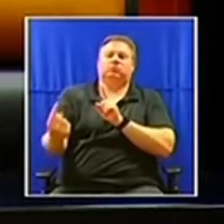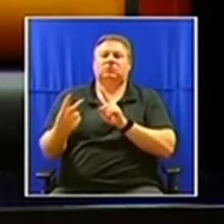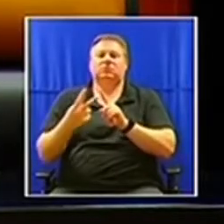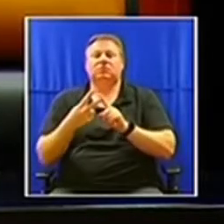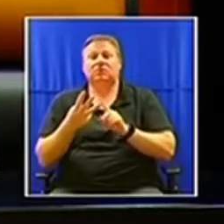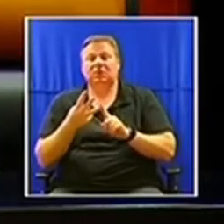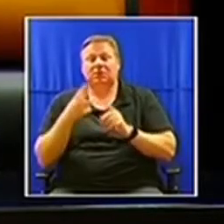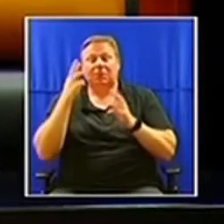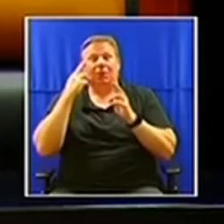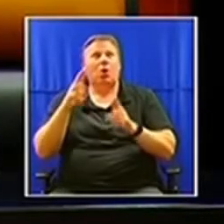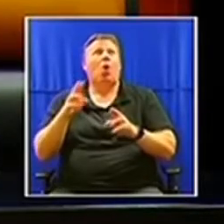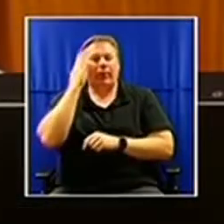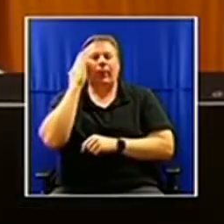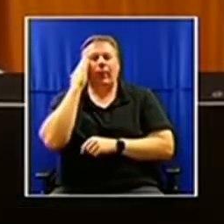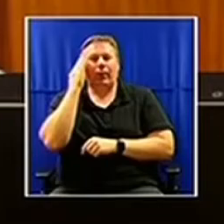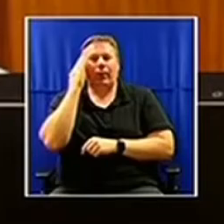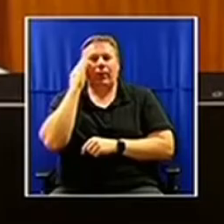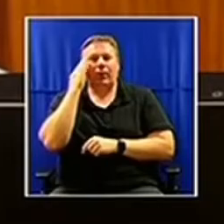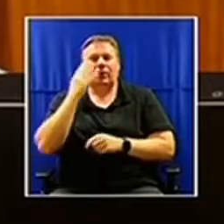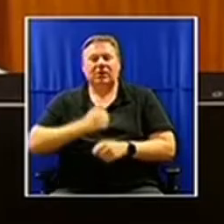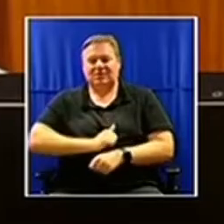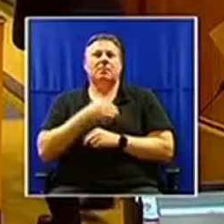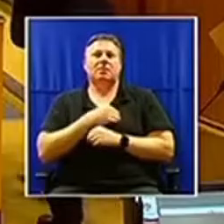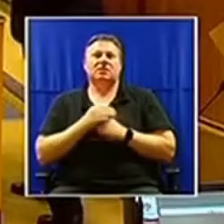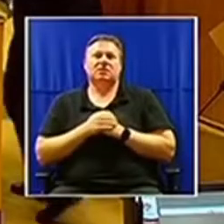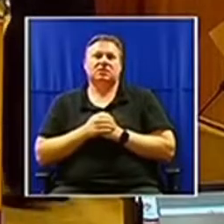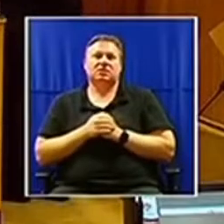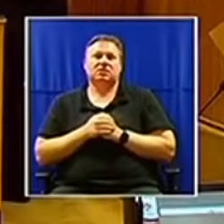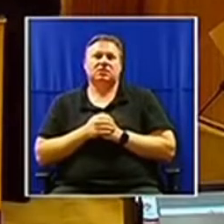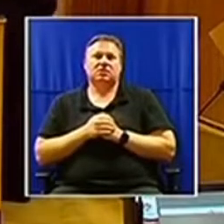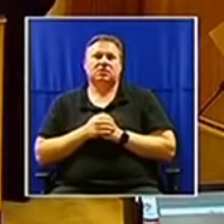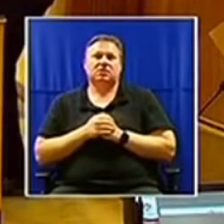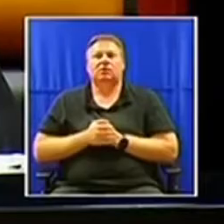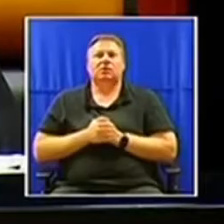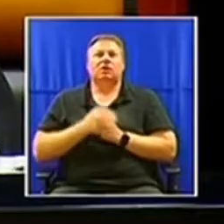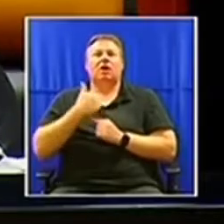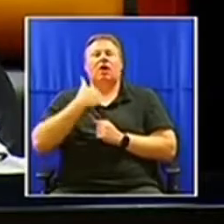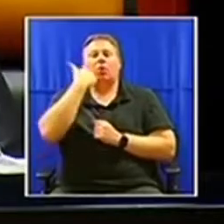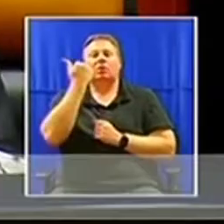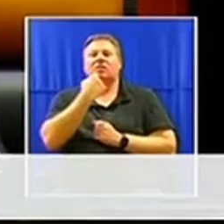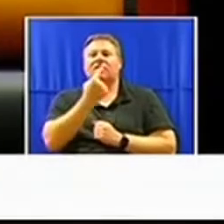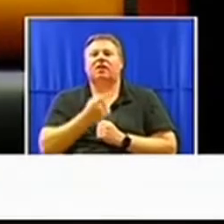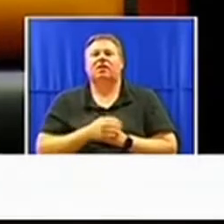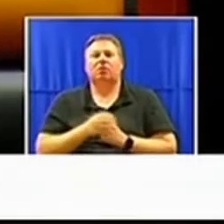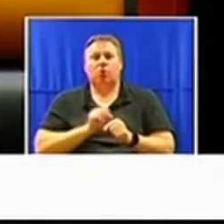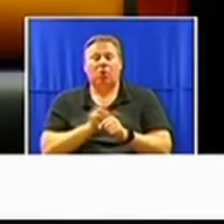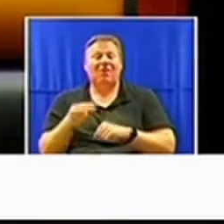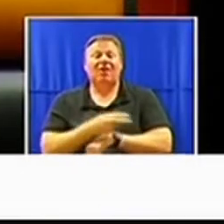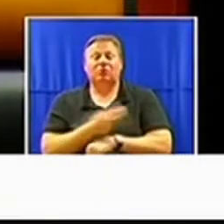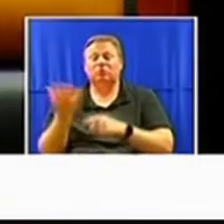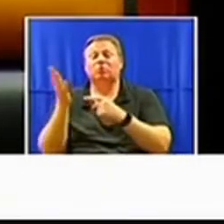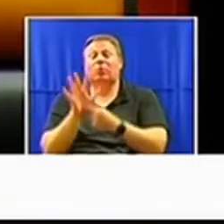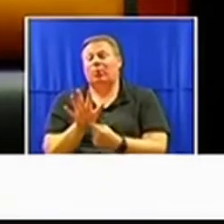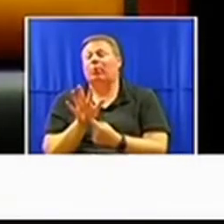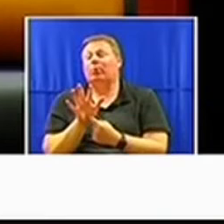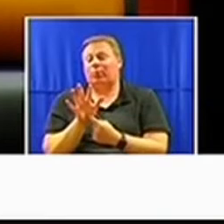uThandi Modise ushiye umlayezo oneseluleko. I want to say that COVID-19 has shown us